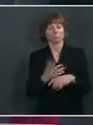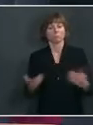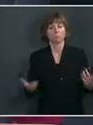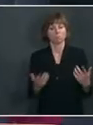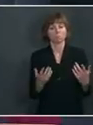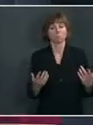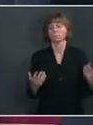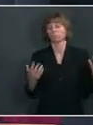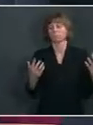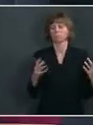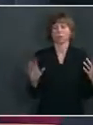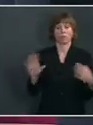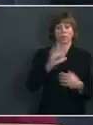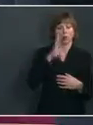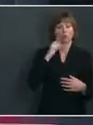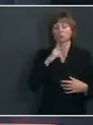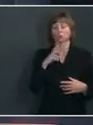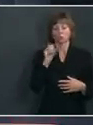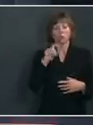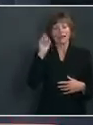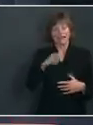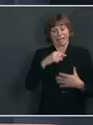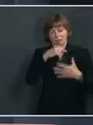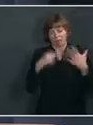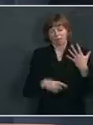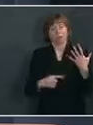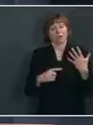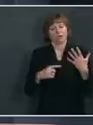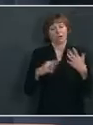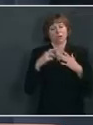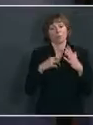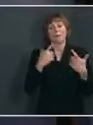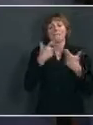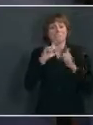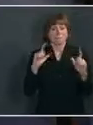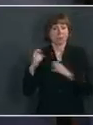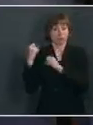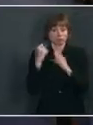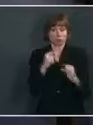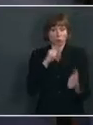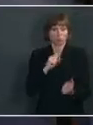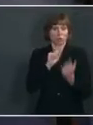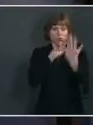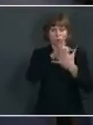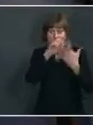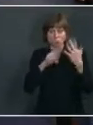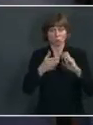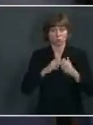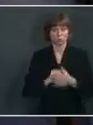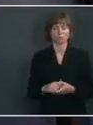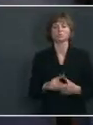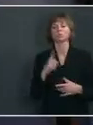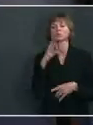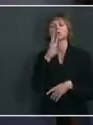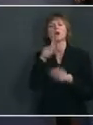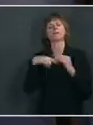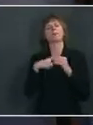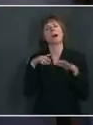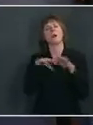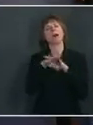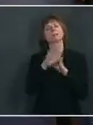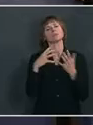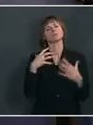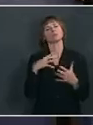the package is going to need to be big and bold to address that. And then, since we've been talking about women's health and access to abortion today, does